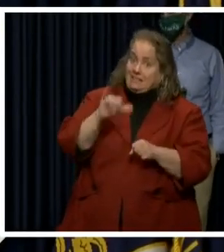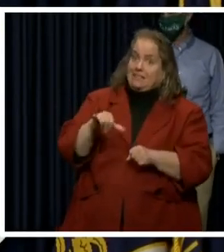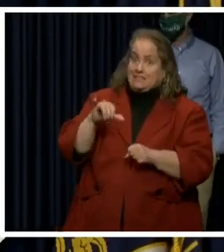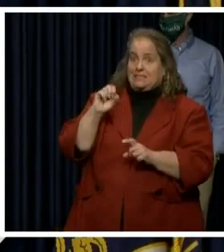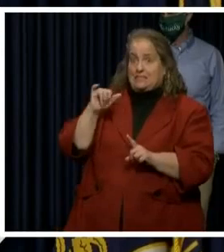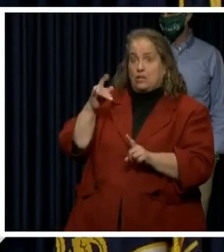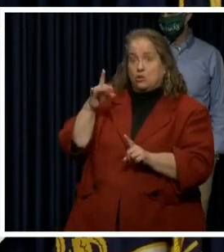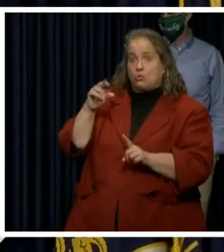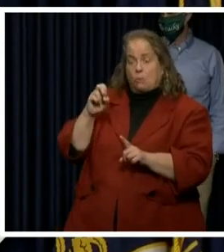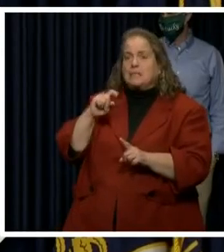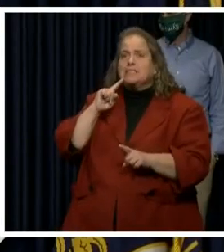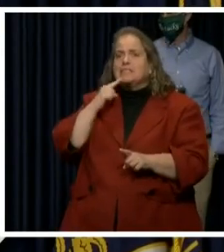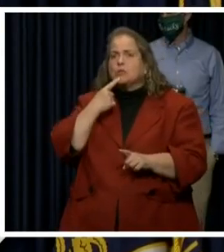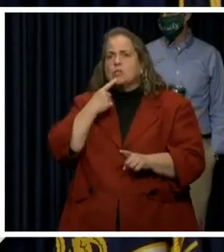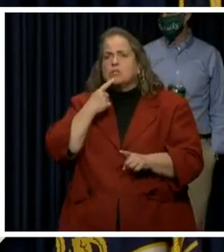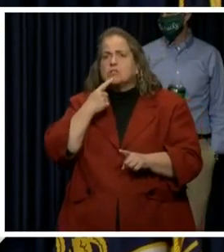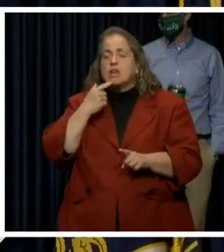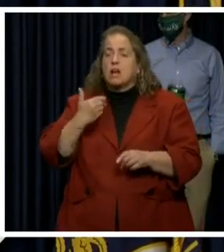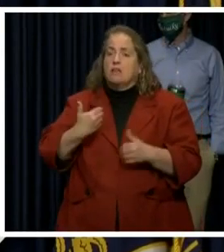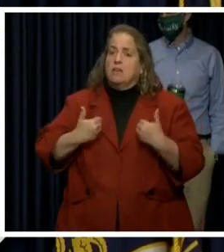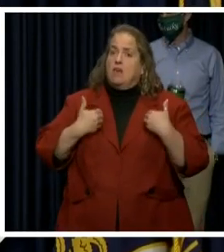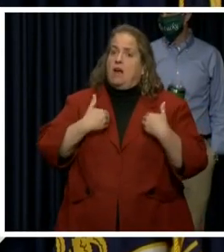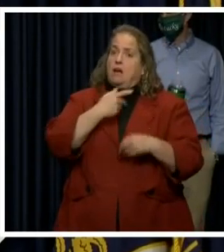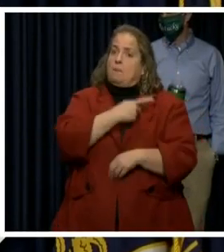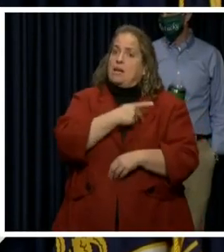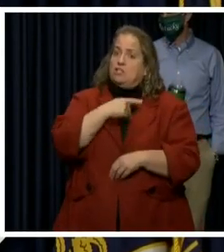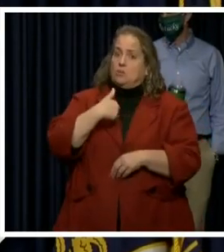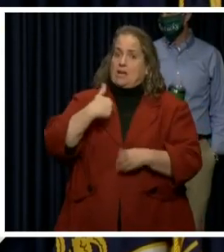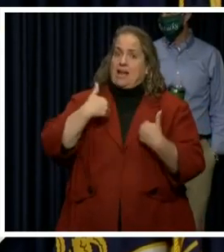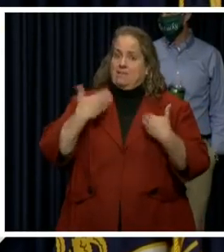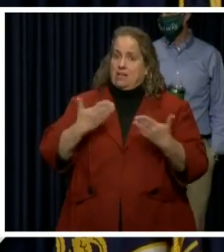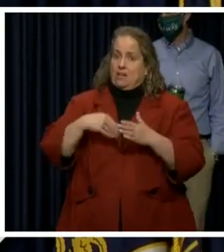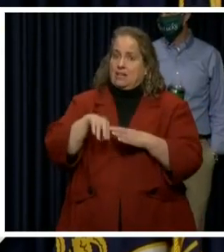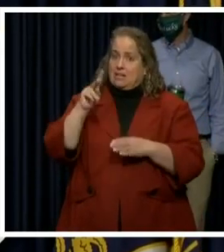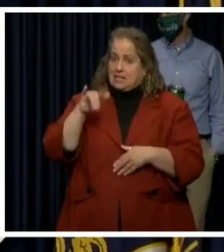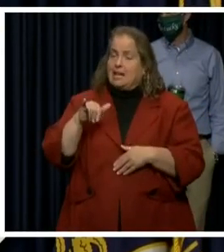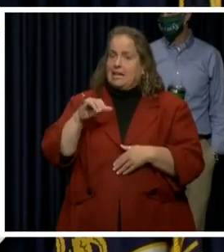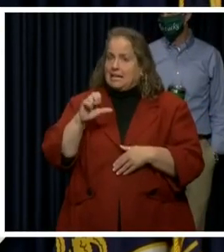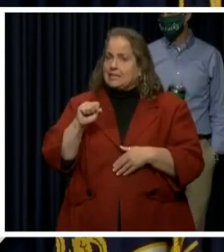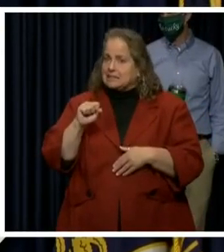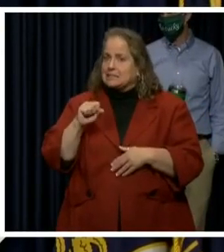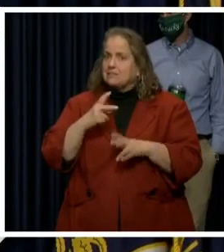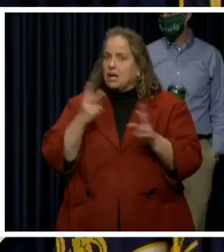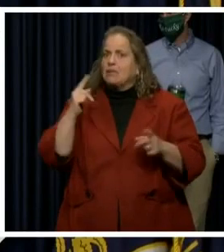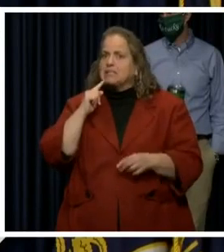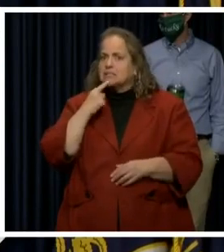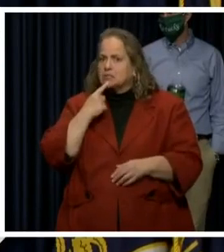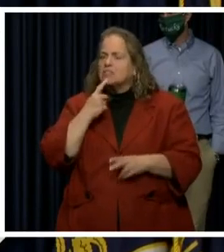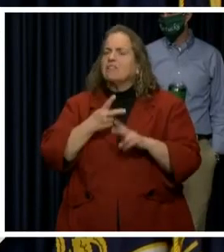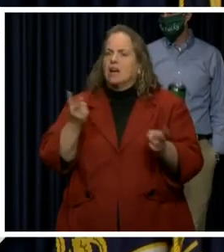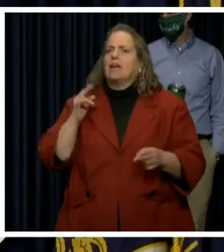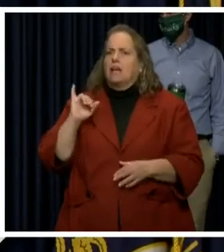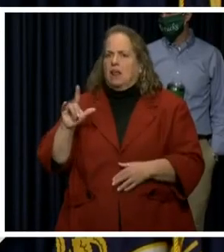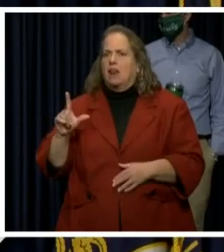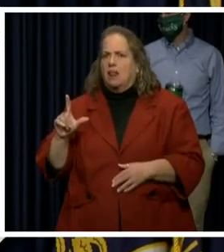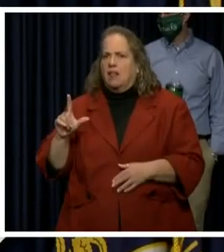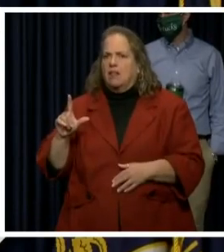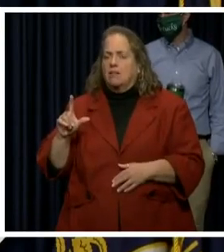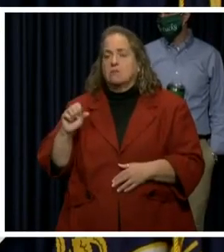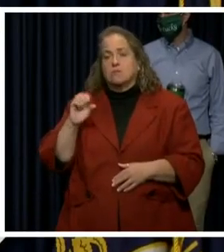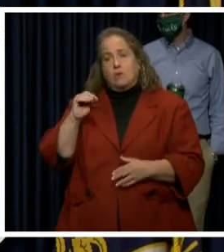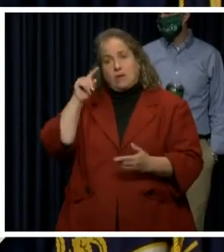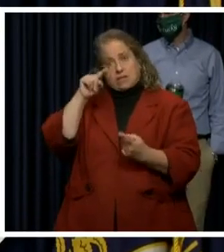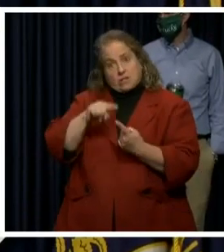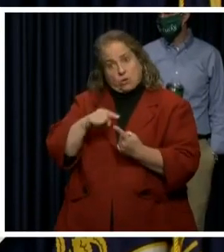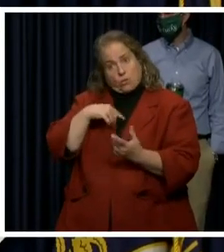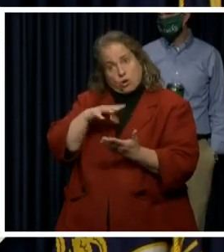patient that we have in Kentucky is critically ill at this time. And for those who get this, it's serious. And until we learn more about it,